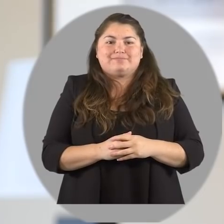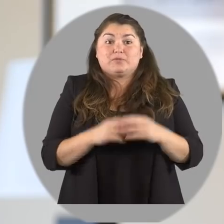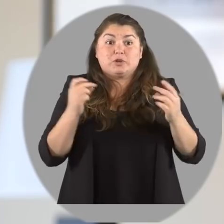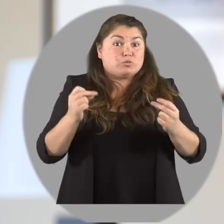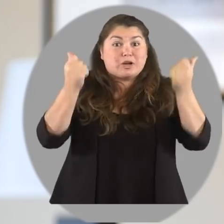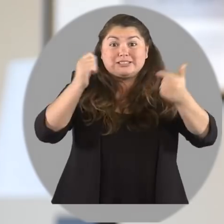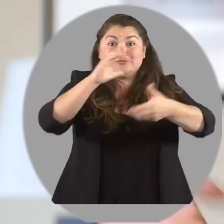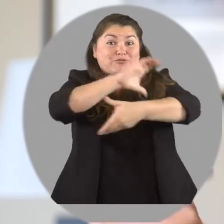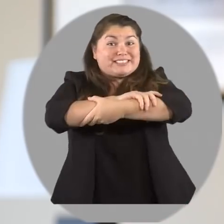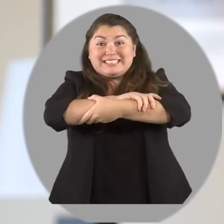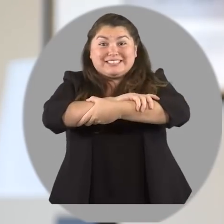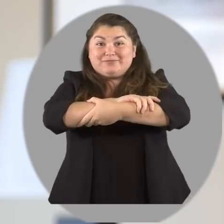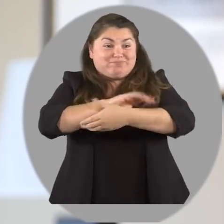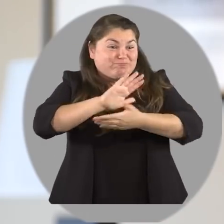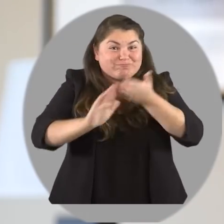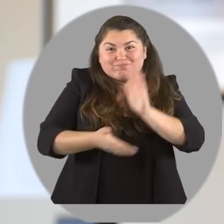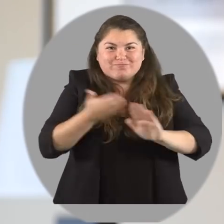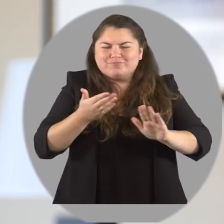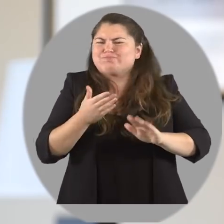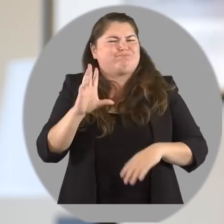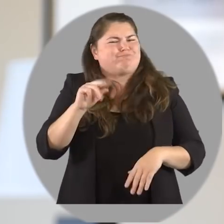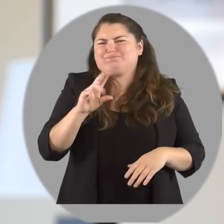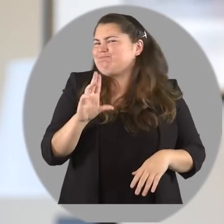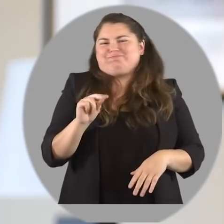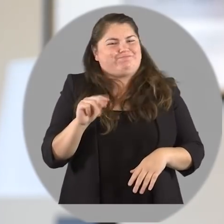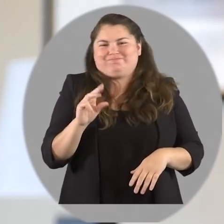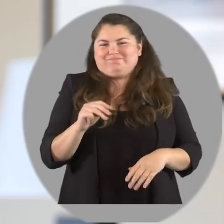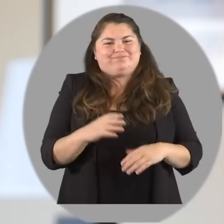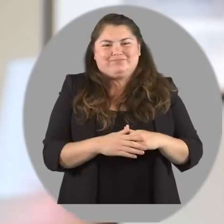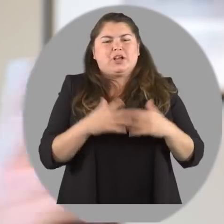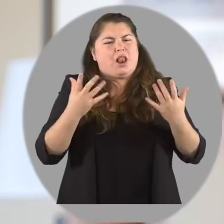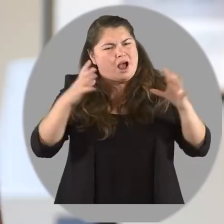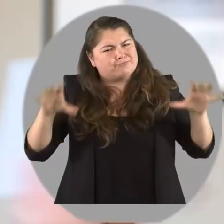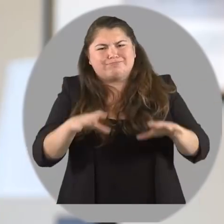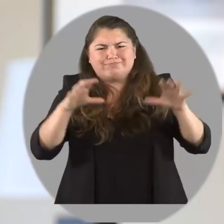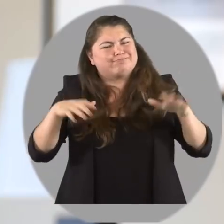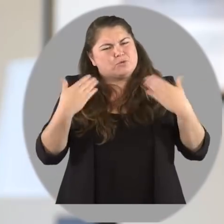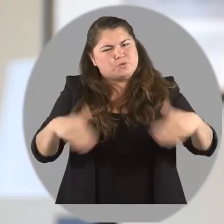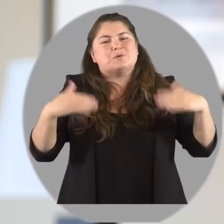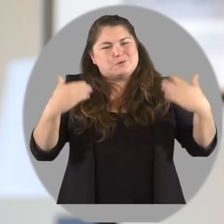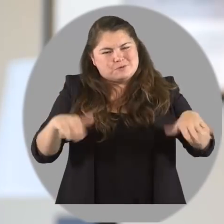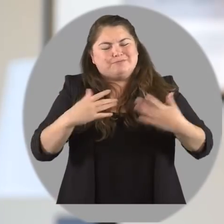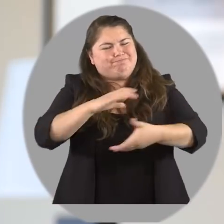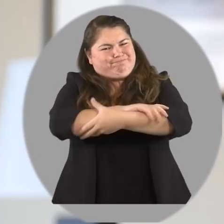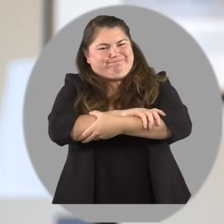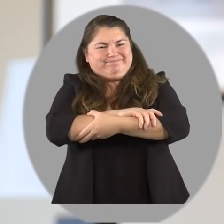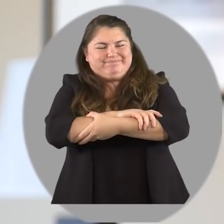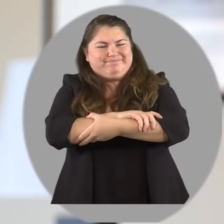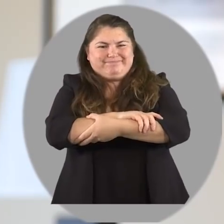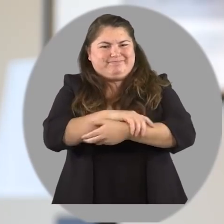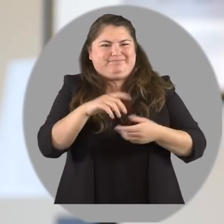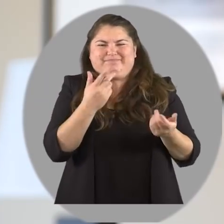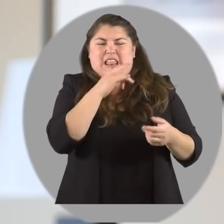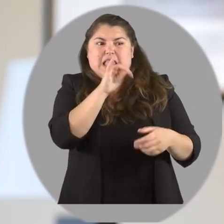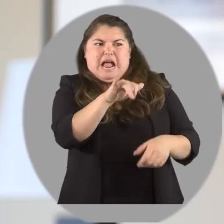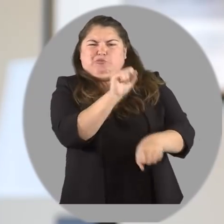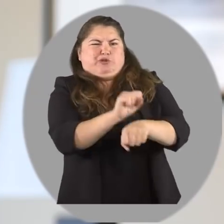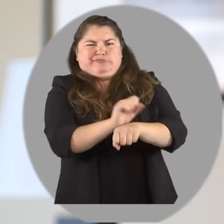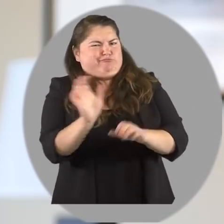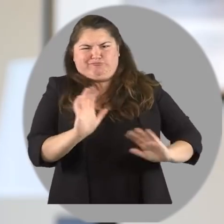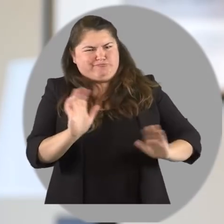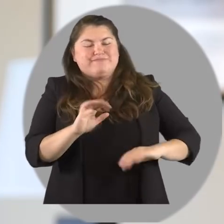that you can't just have reconciliation. You can't just suddenly start doing these things that are going to be for reconciliation. It doesn't work that